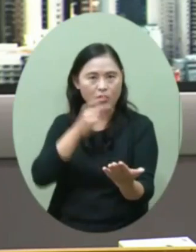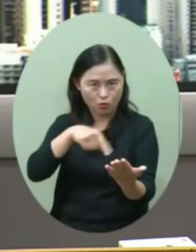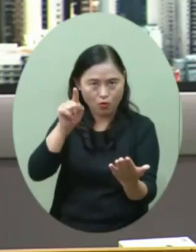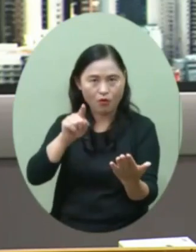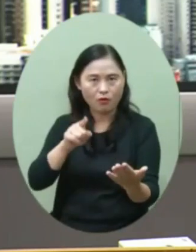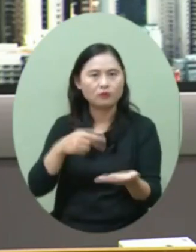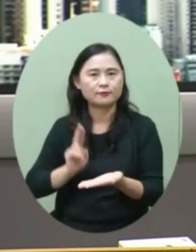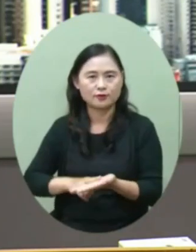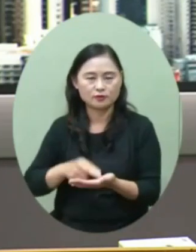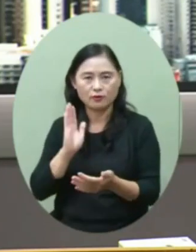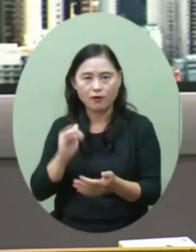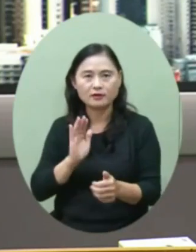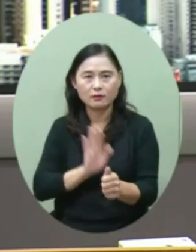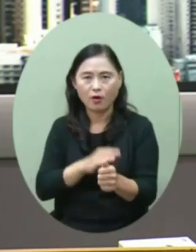steady.